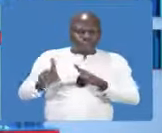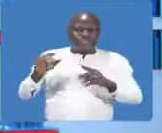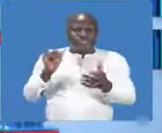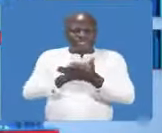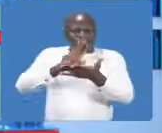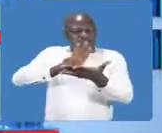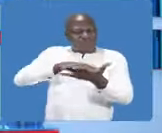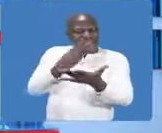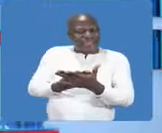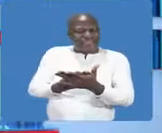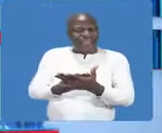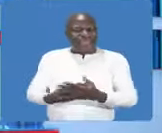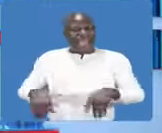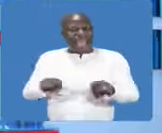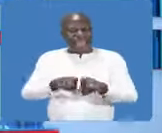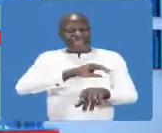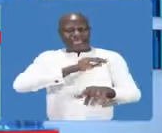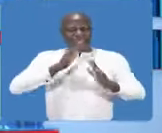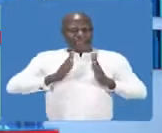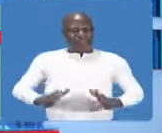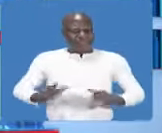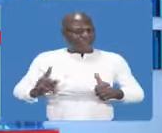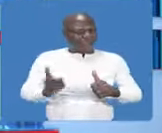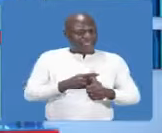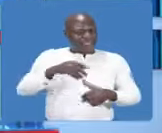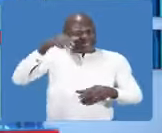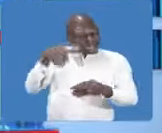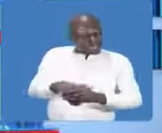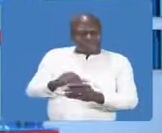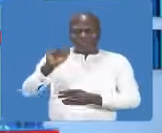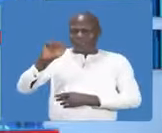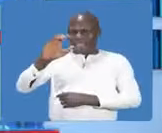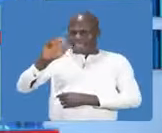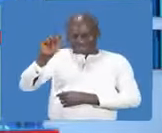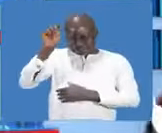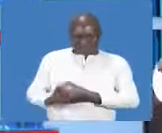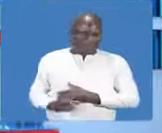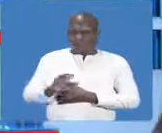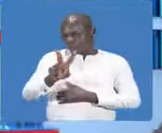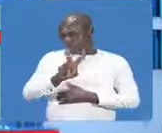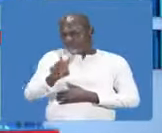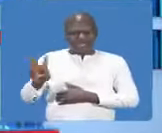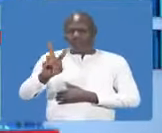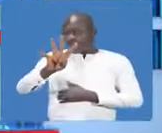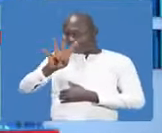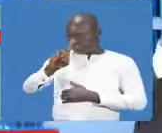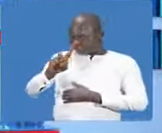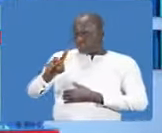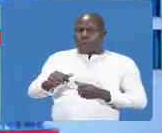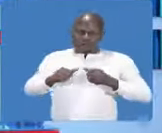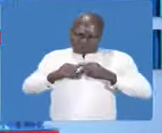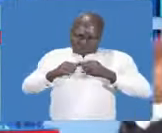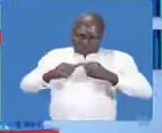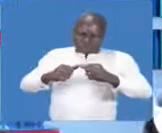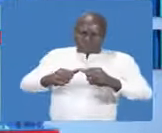adansi ese omu ya Christofono. Ena waboso ewa Acts 2:42 no. Wase, omu koswara